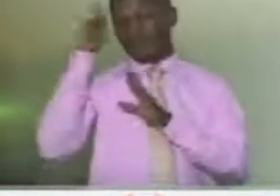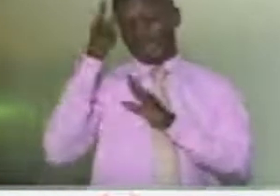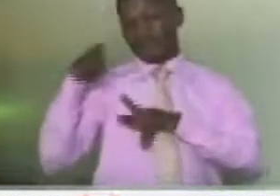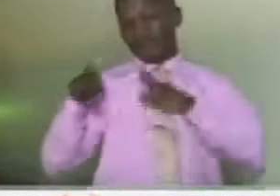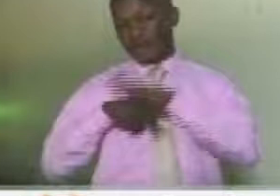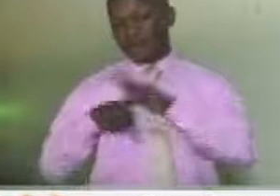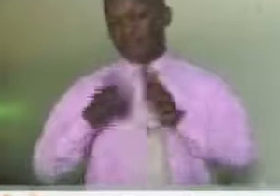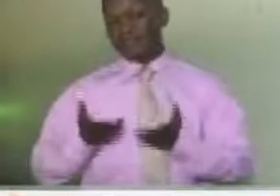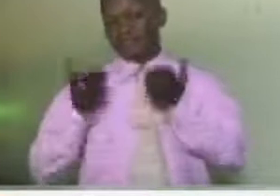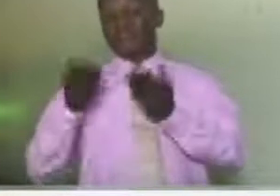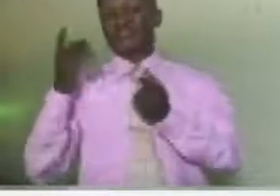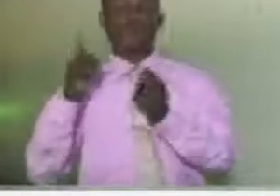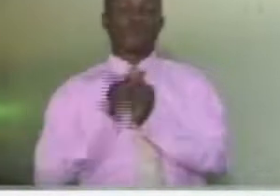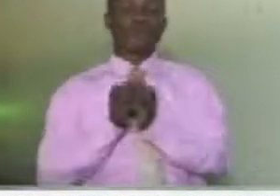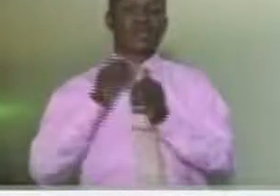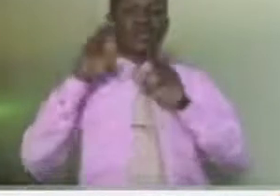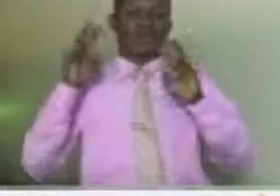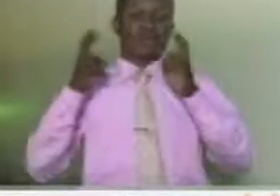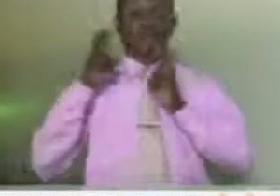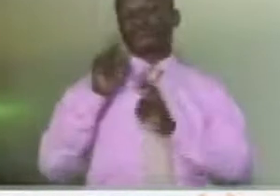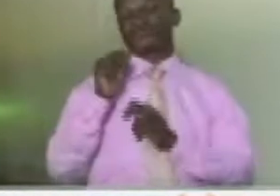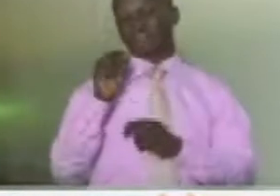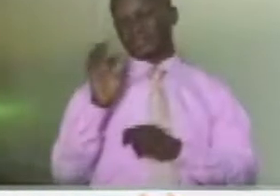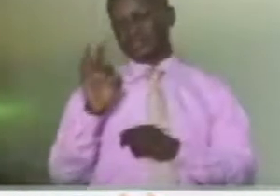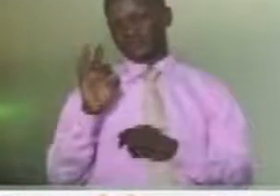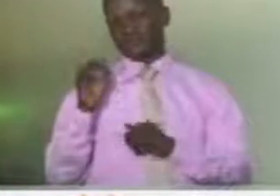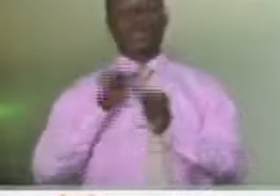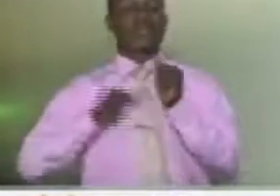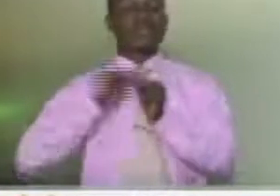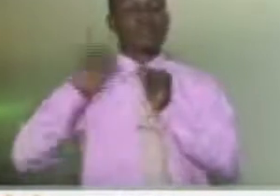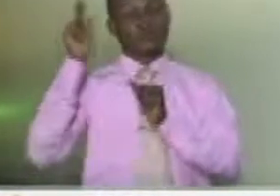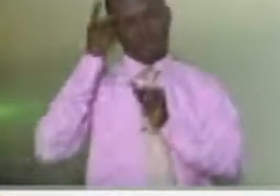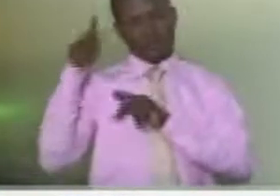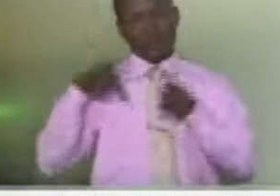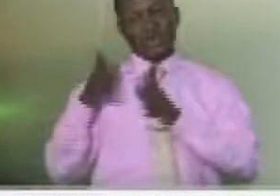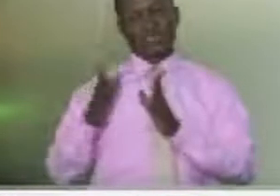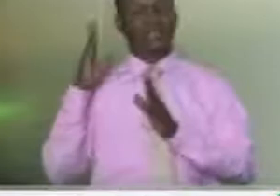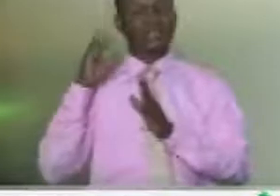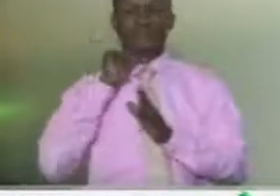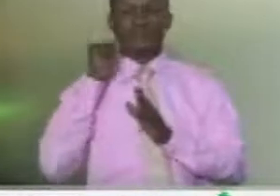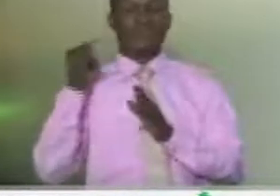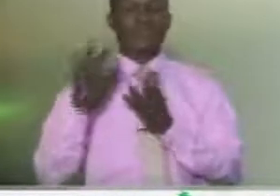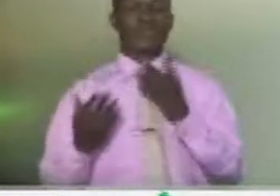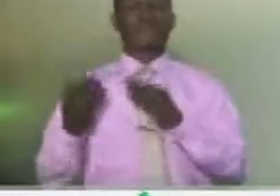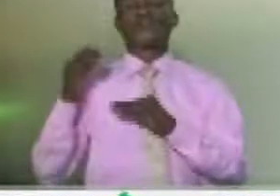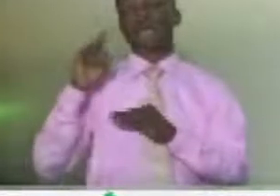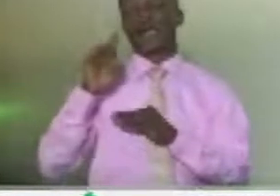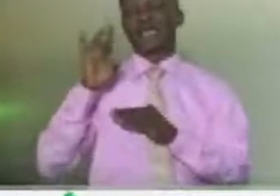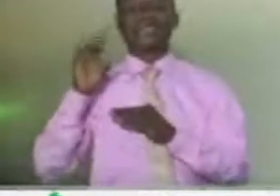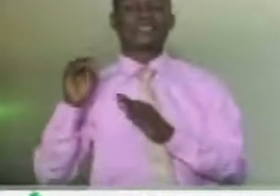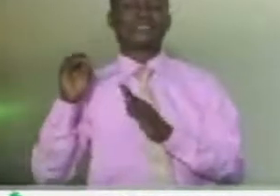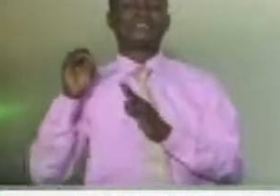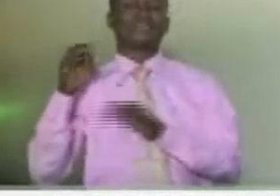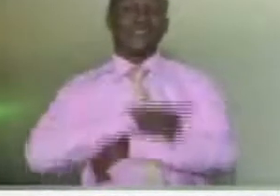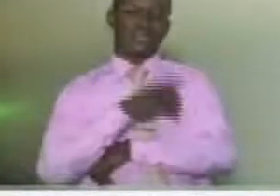of candidates, Clause 29. Every political party shall not later than 180 days before the date appointed